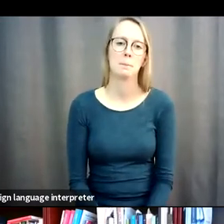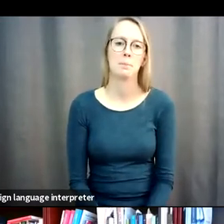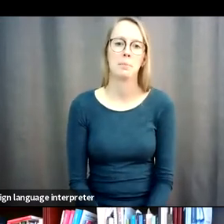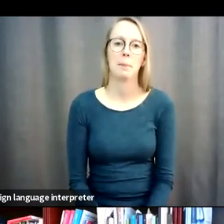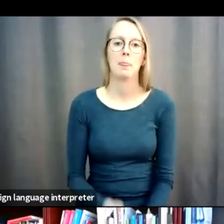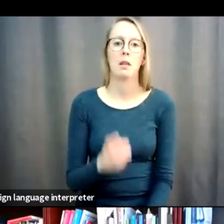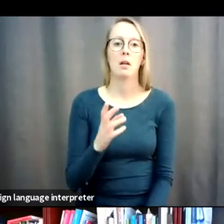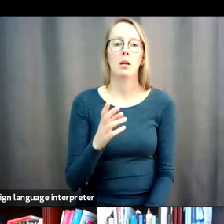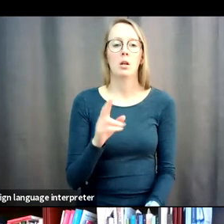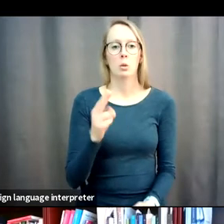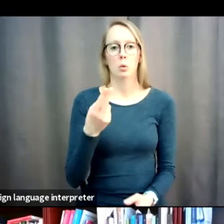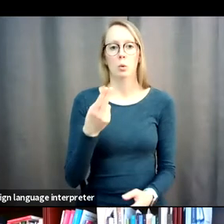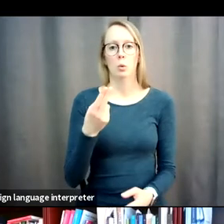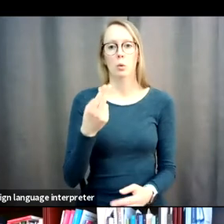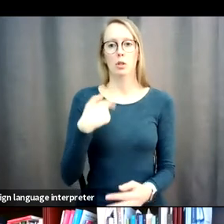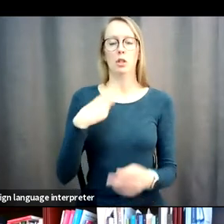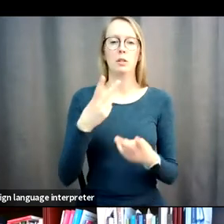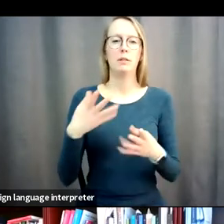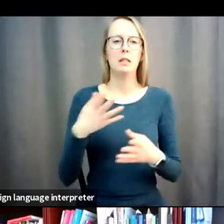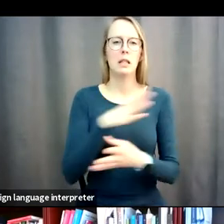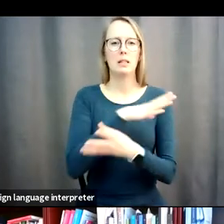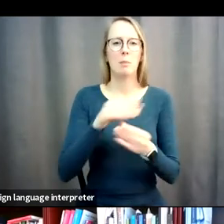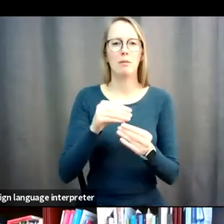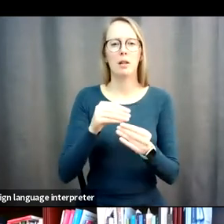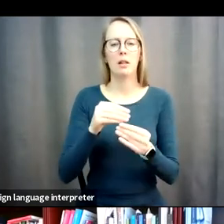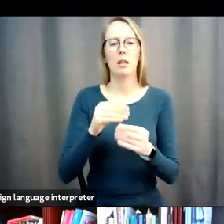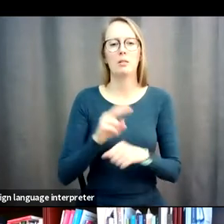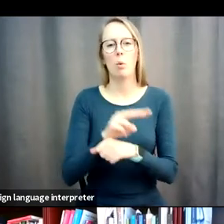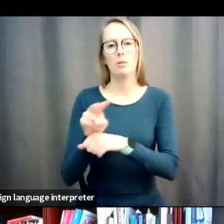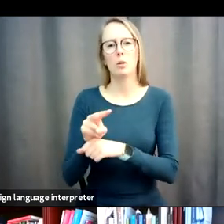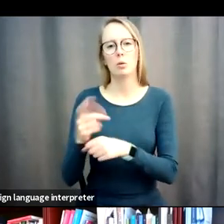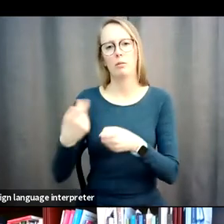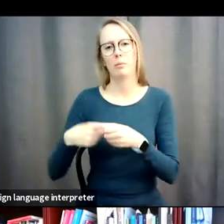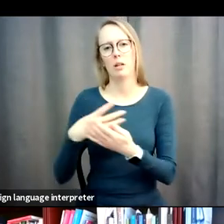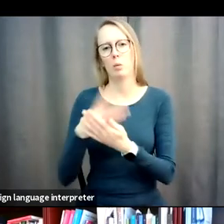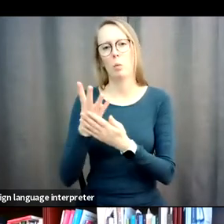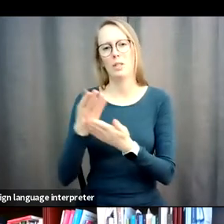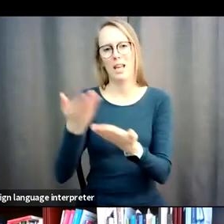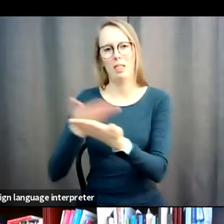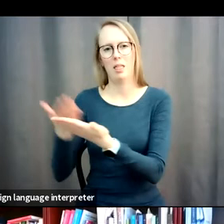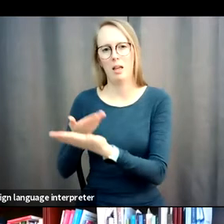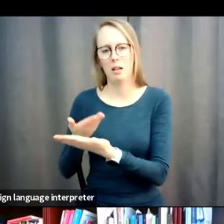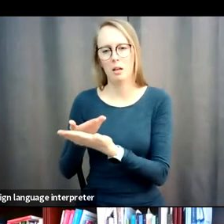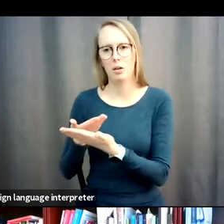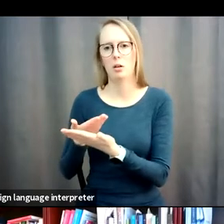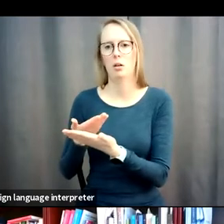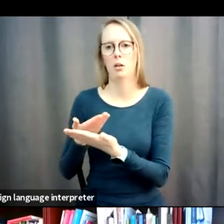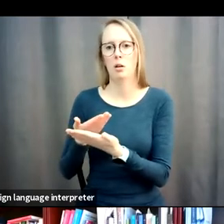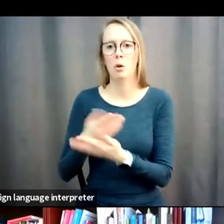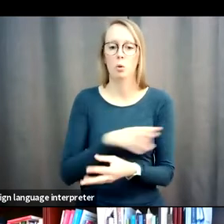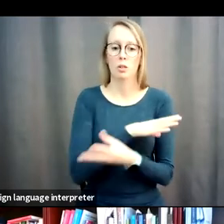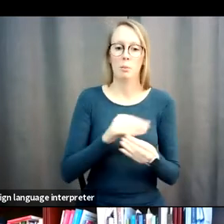So I'll look then at some concluding observations to the Nordic states. And concluding observations